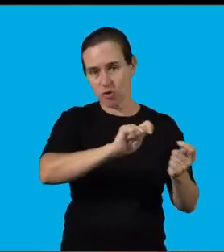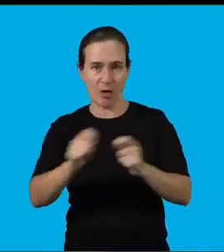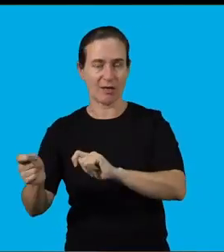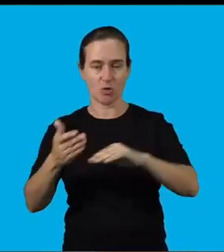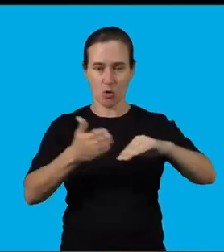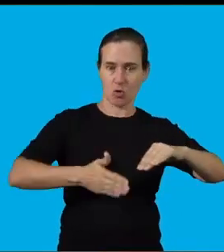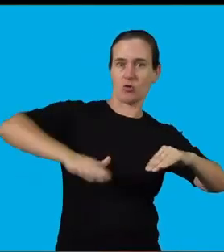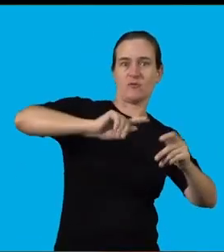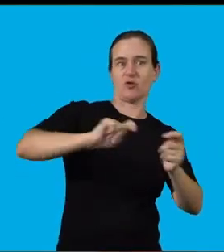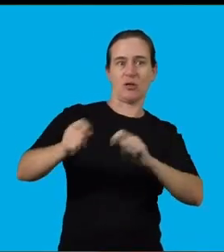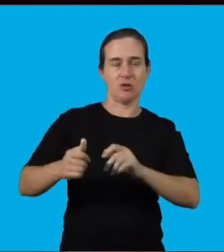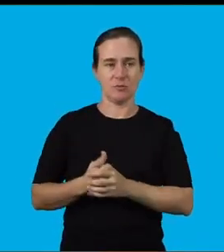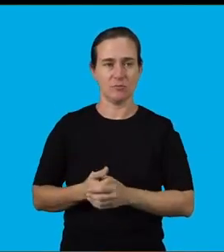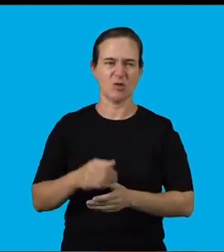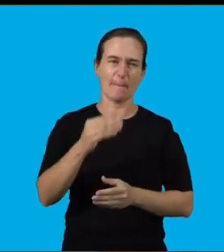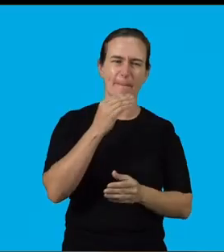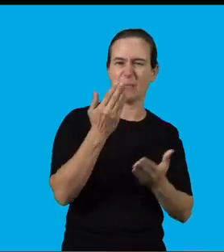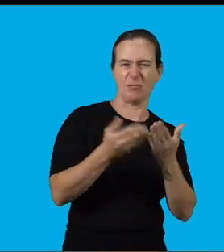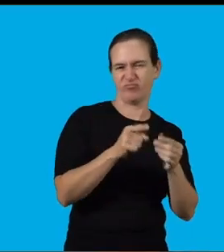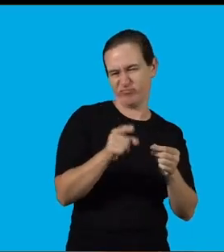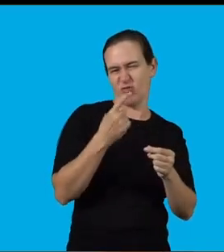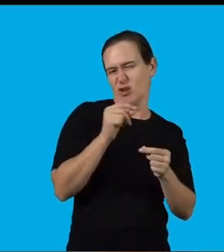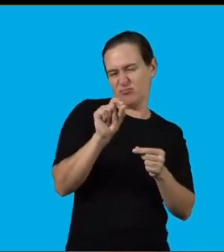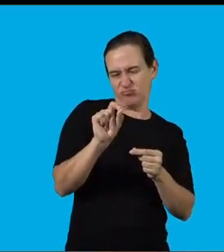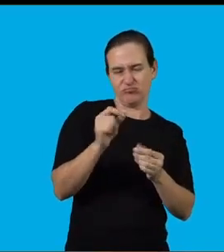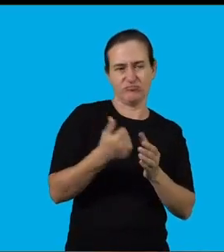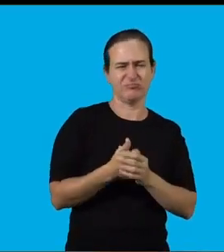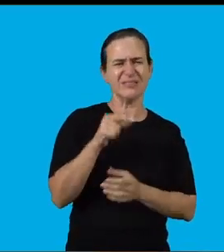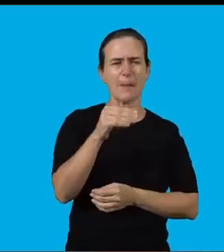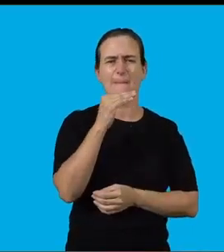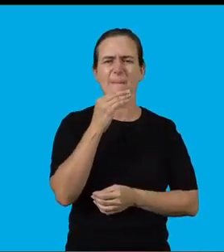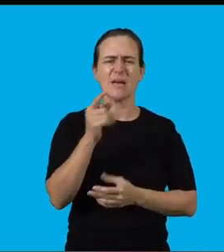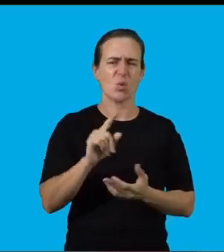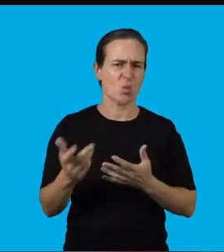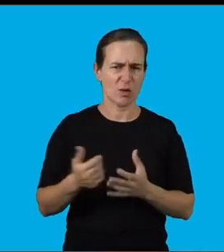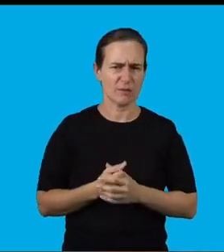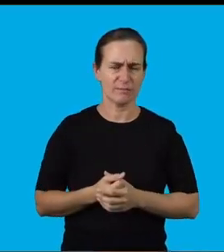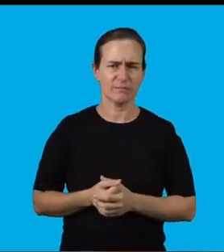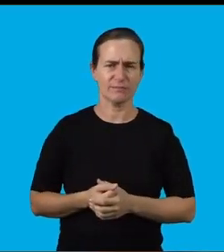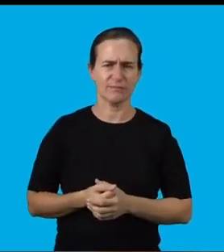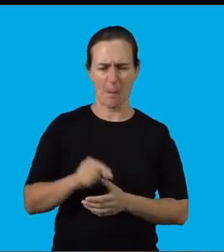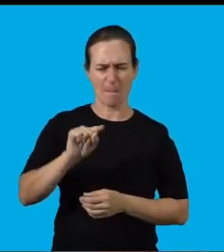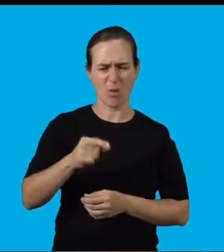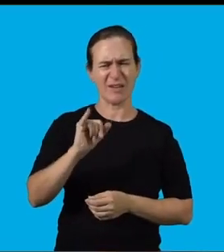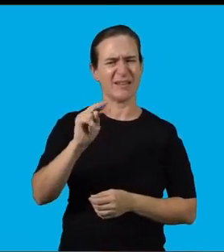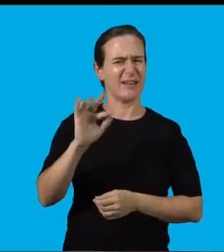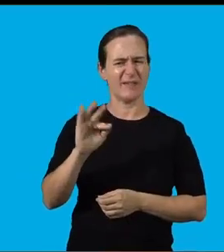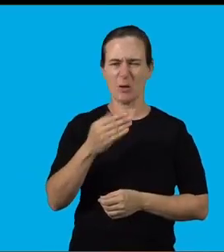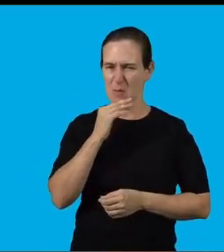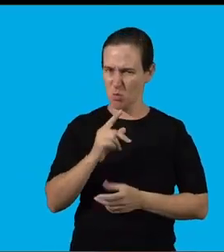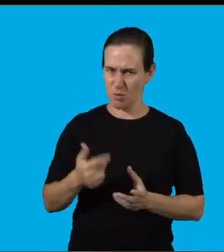changing. Okay, so let's just say the point of inflection is somewhere there and analyze what it means when we're talking about points of